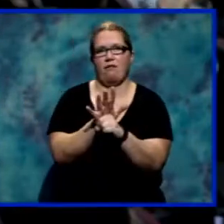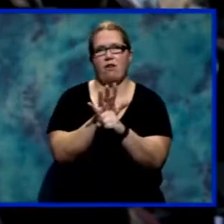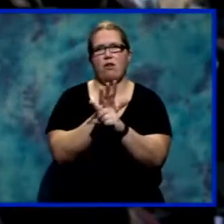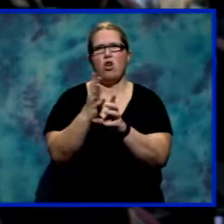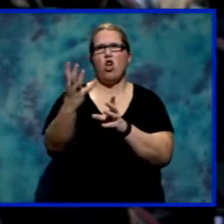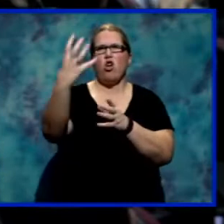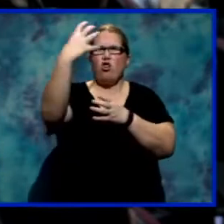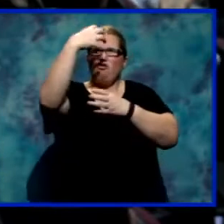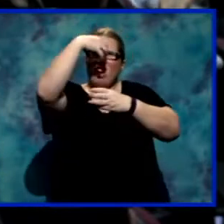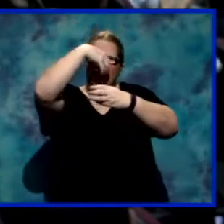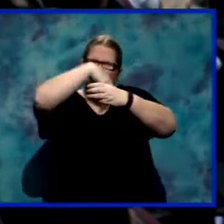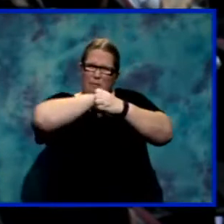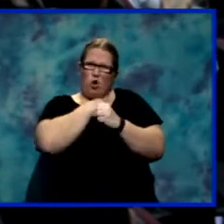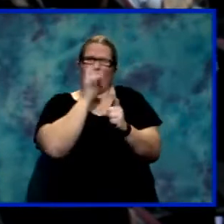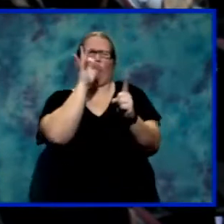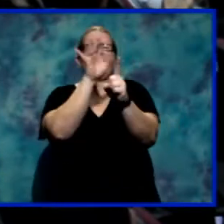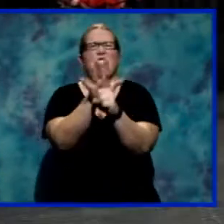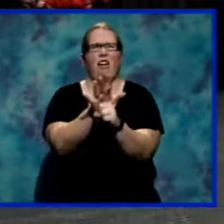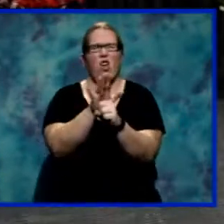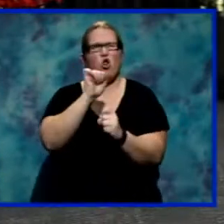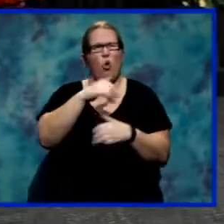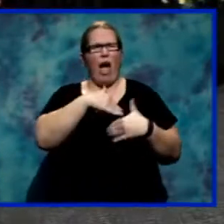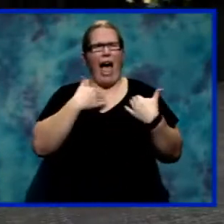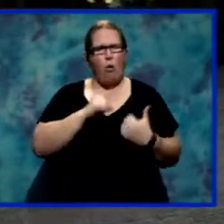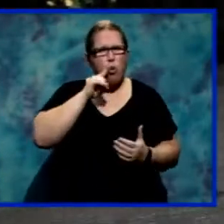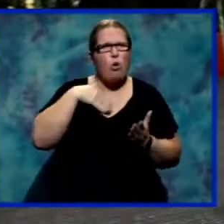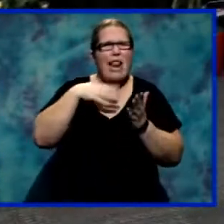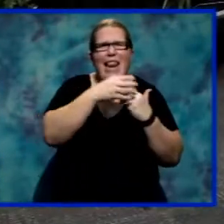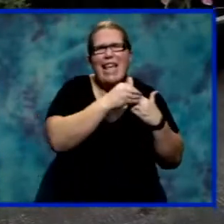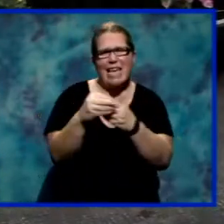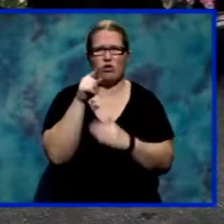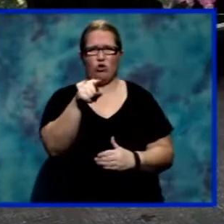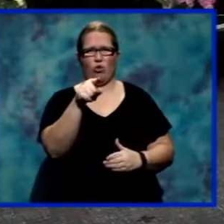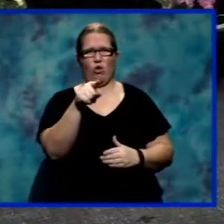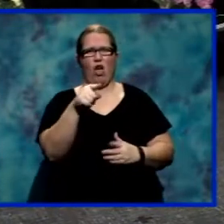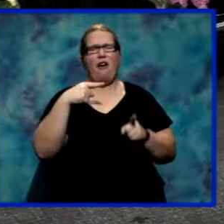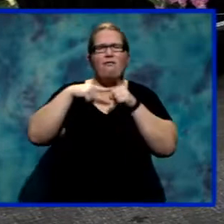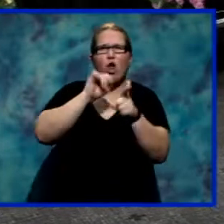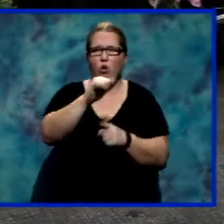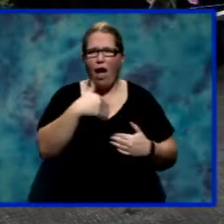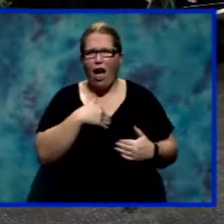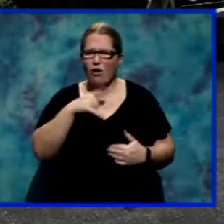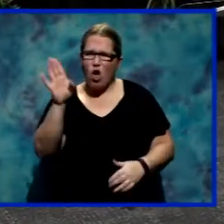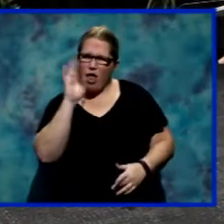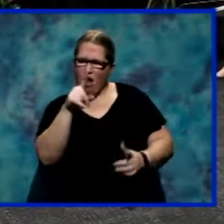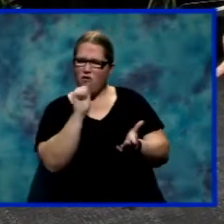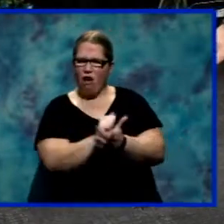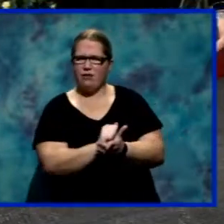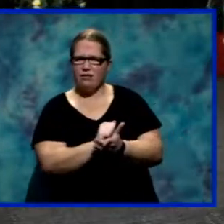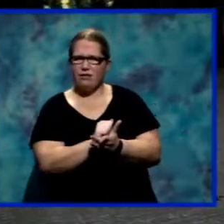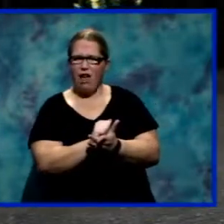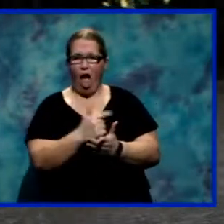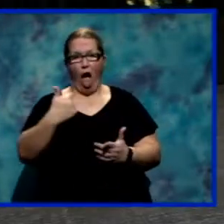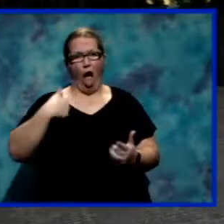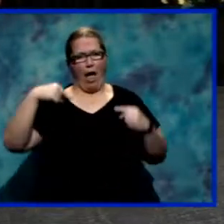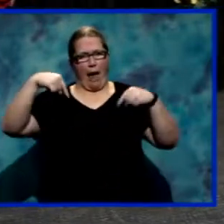deep inside to yourself. Your heart will lead you. It will guide you. Follow your heart. Have you heard that? Well, I'm